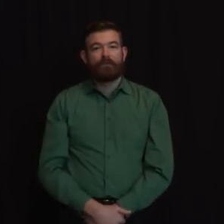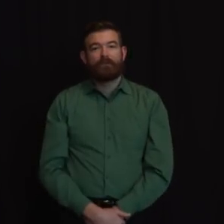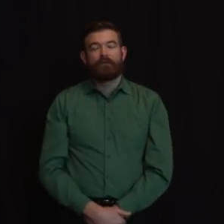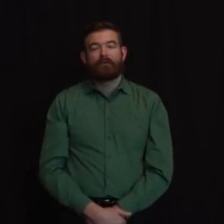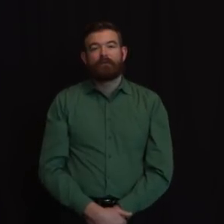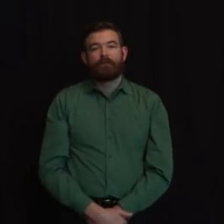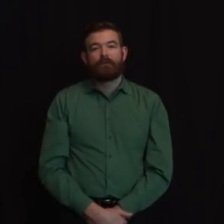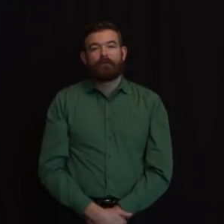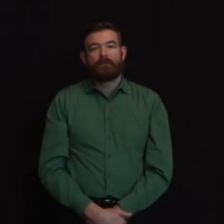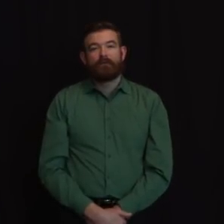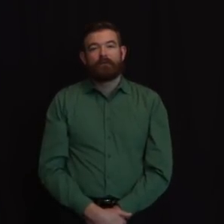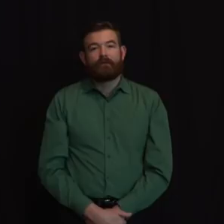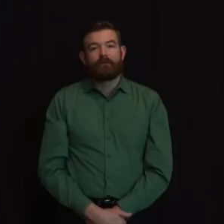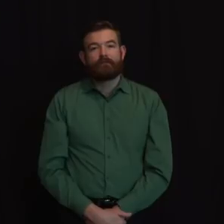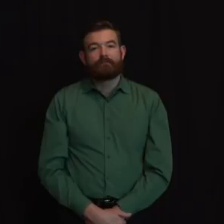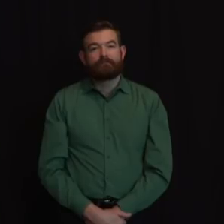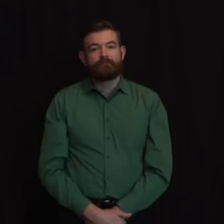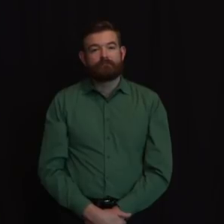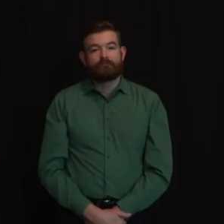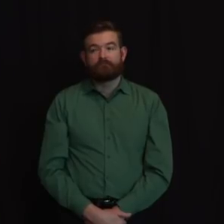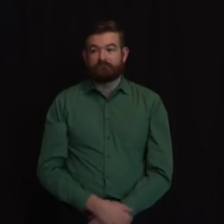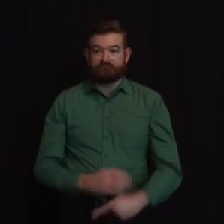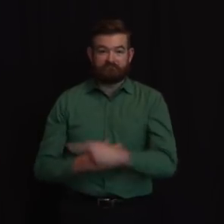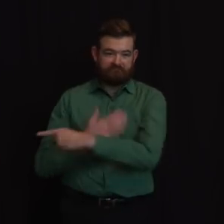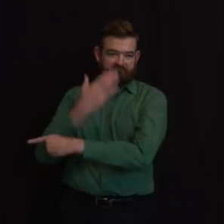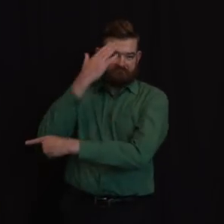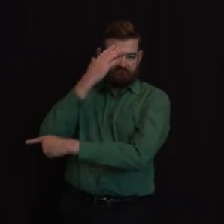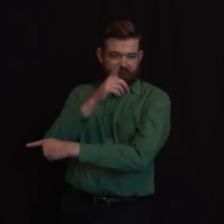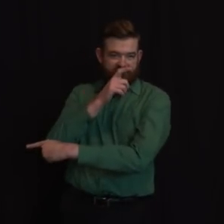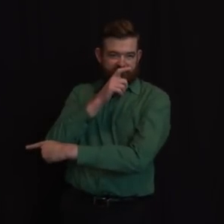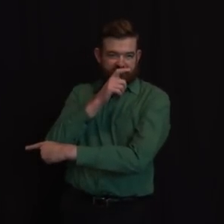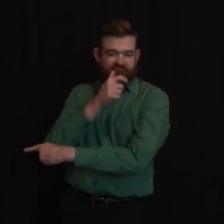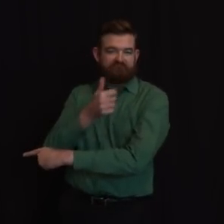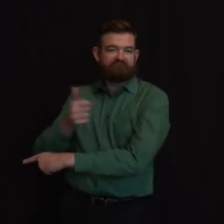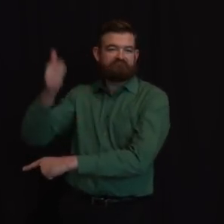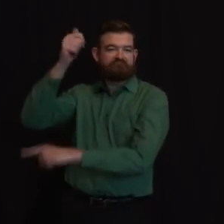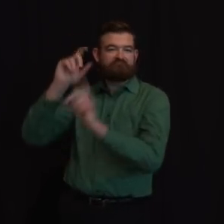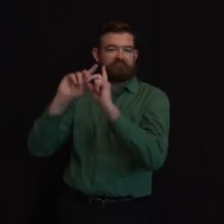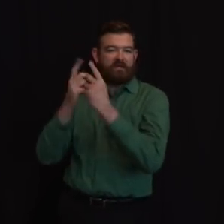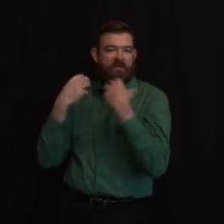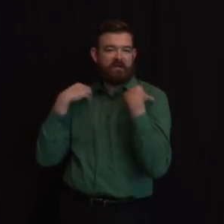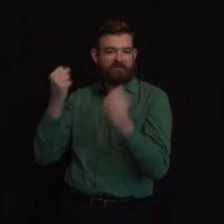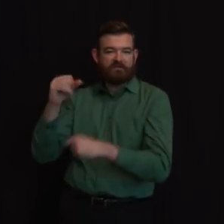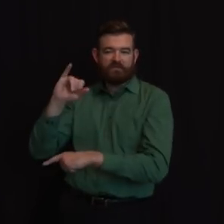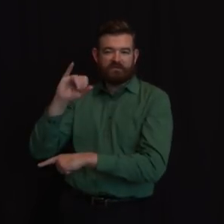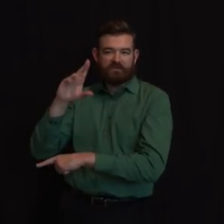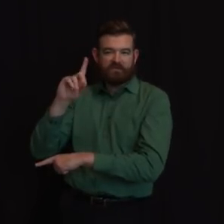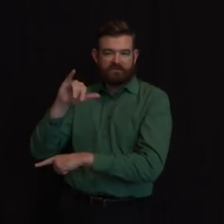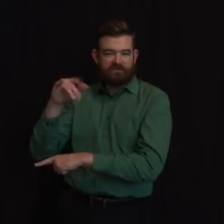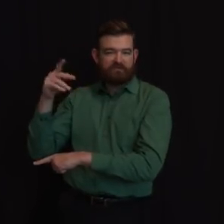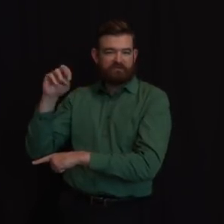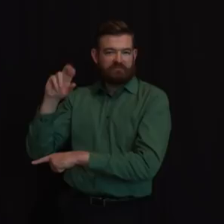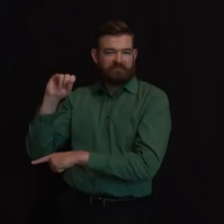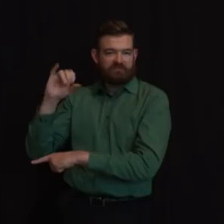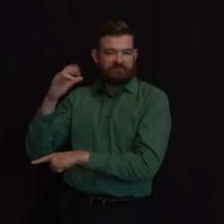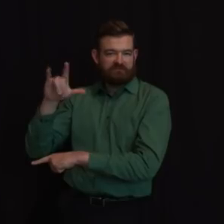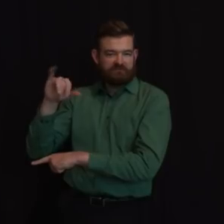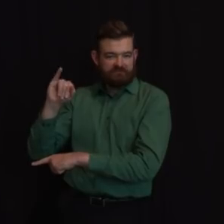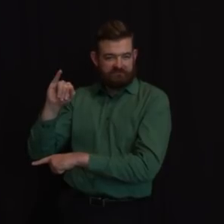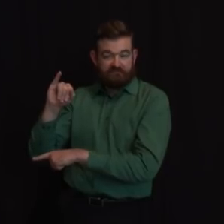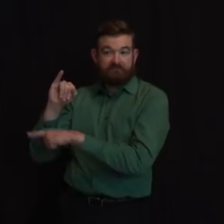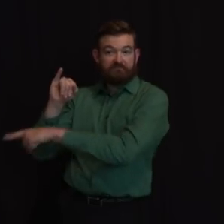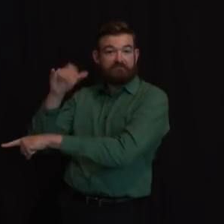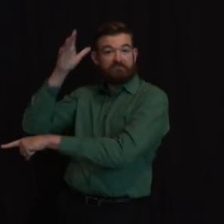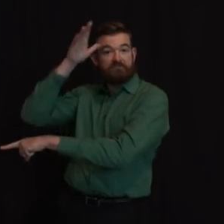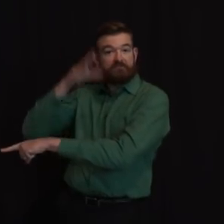With me today, the woman to my right who needs no introduction, the Commissioner of the Department of Health, Judy. To her right, a guy who's rapidly